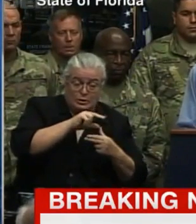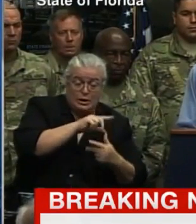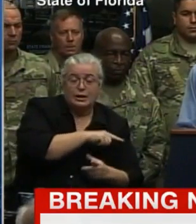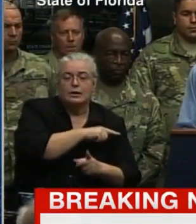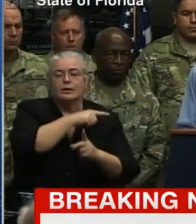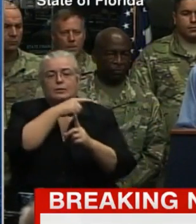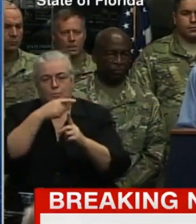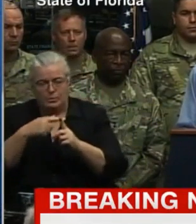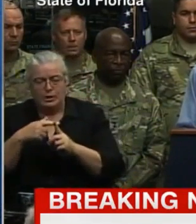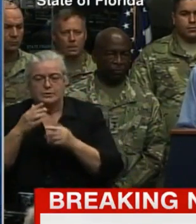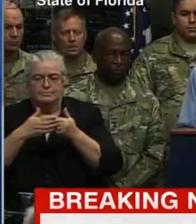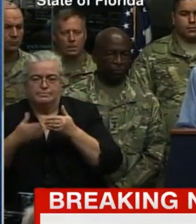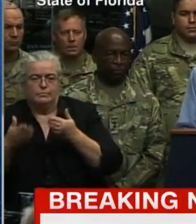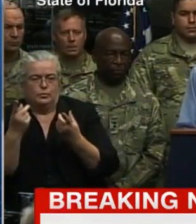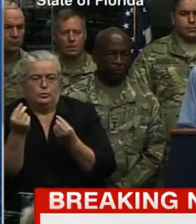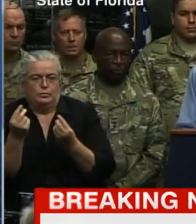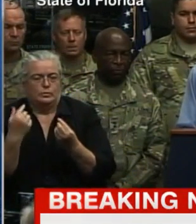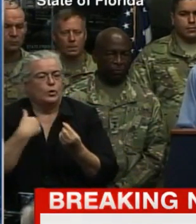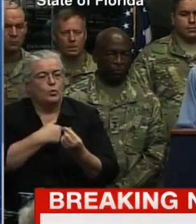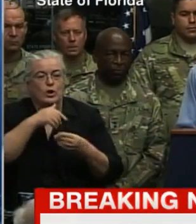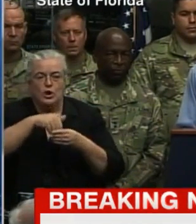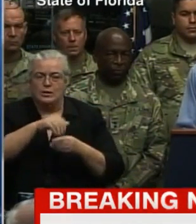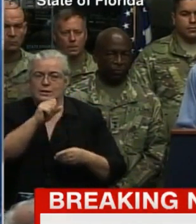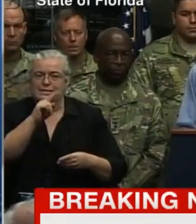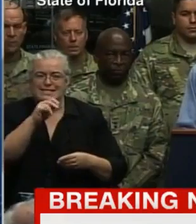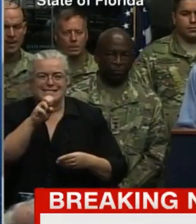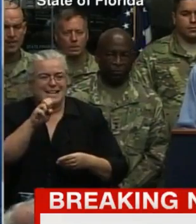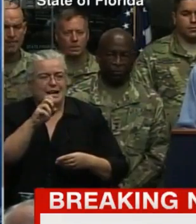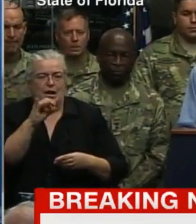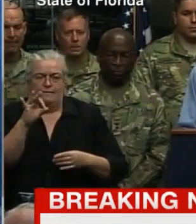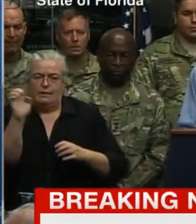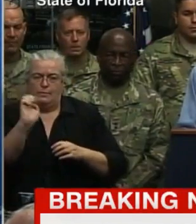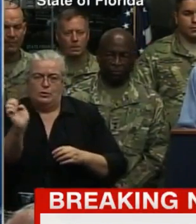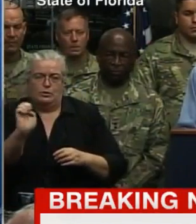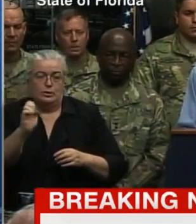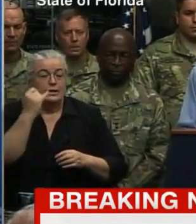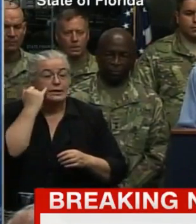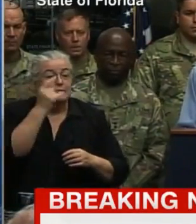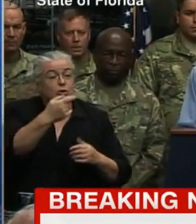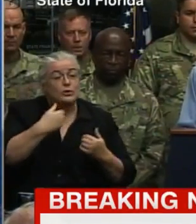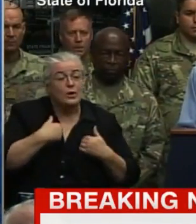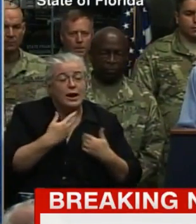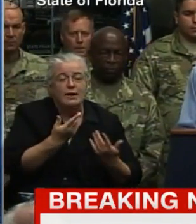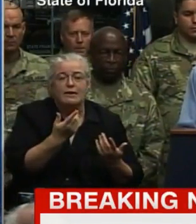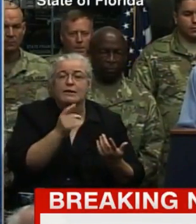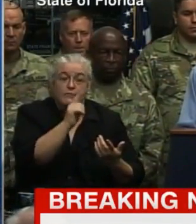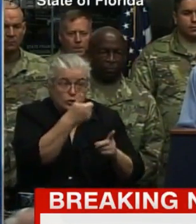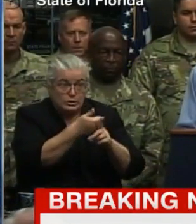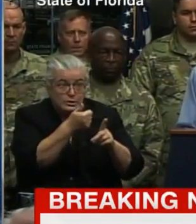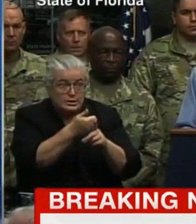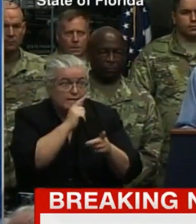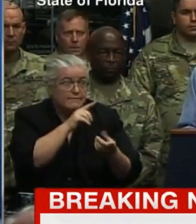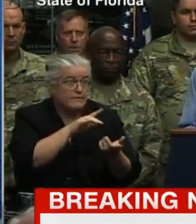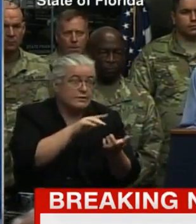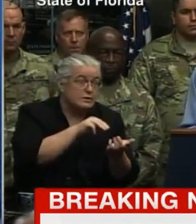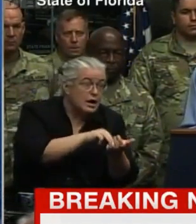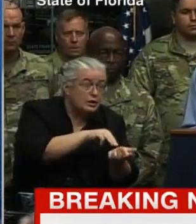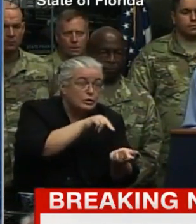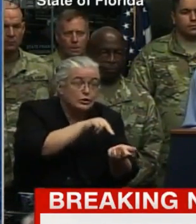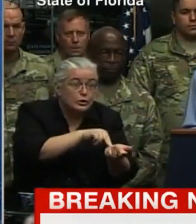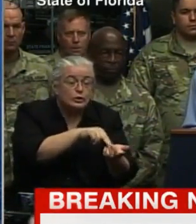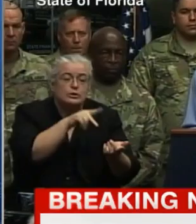I want to be clear, we are under a state of emergency. Those who perform vital services, including healthcare staff, we need you to be there to help your